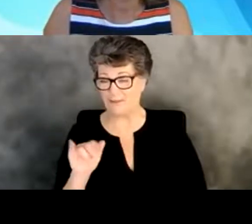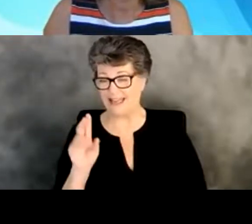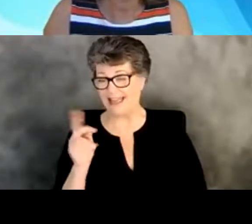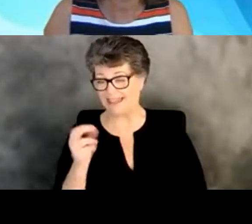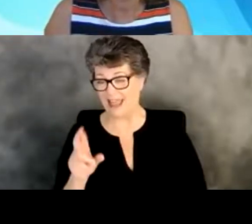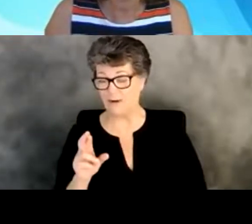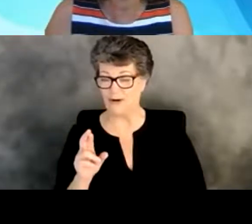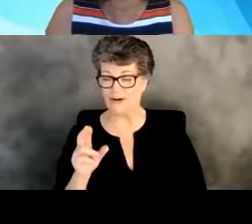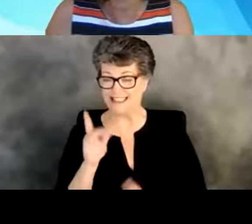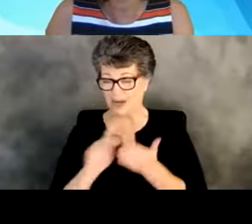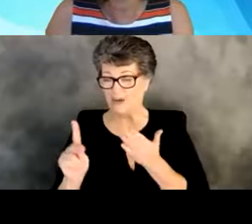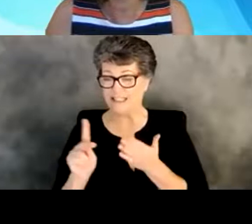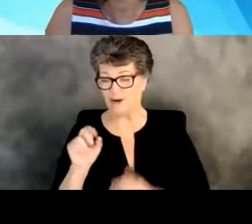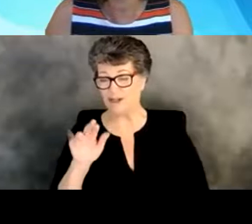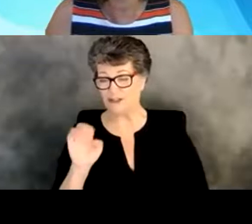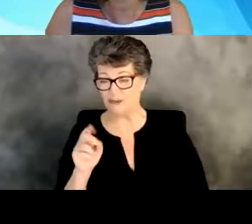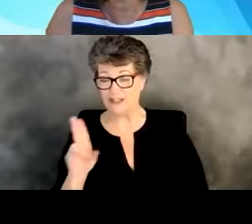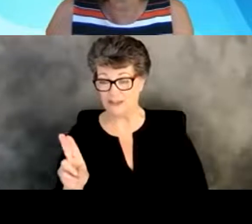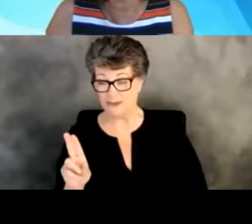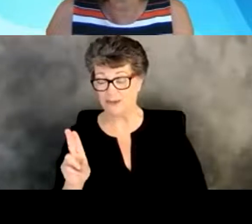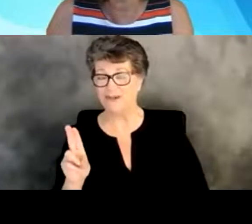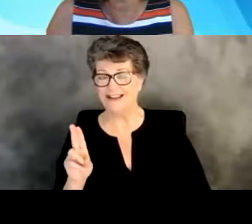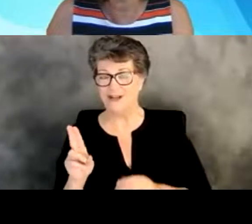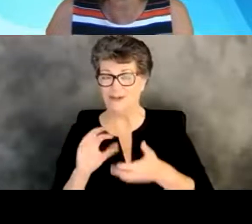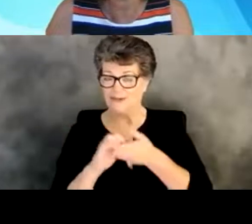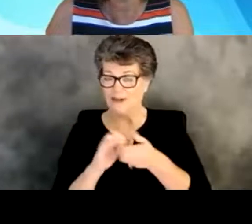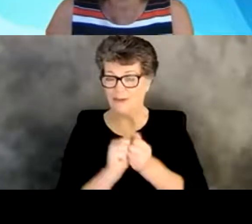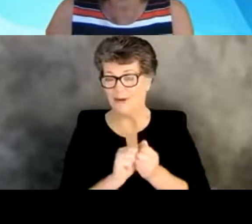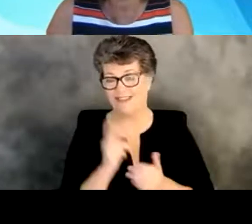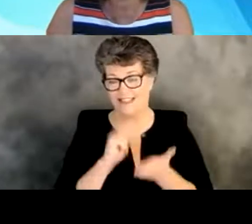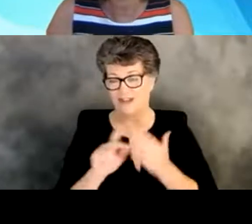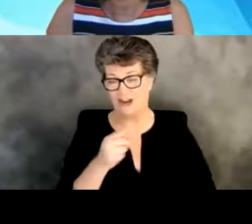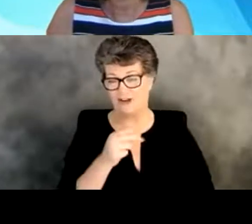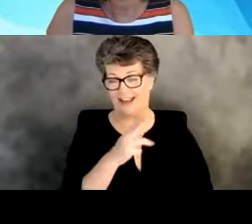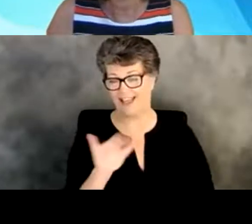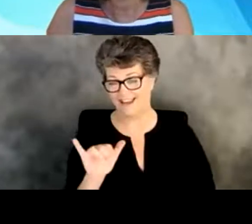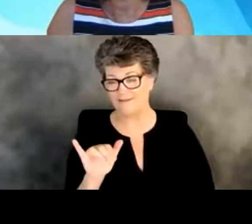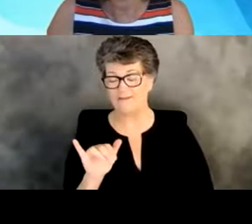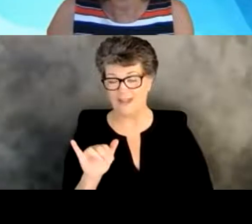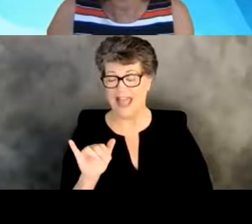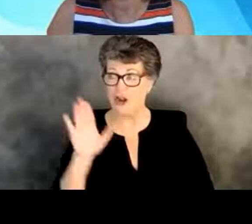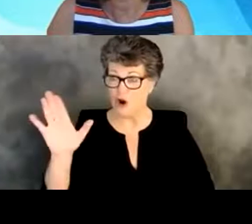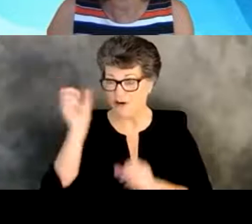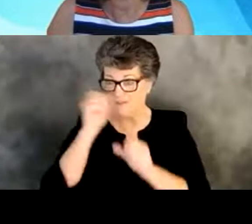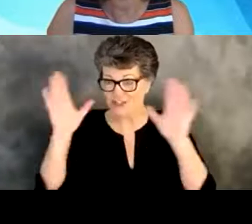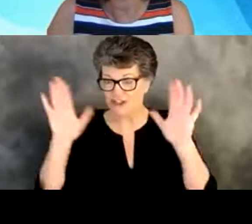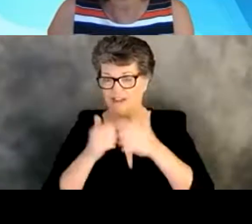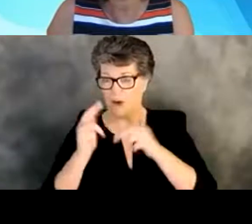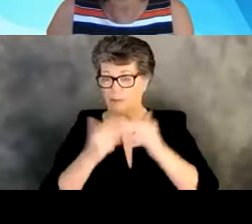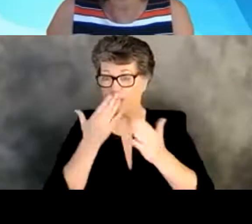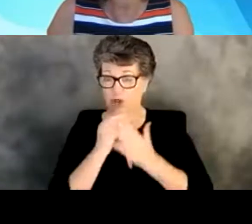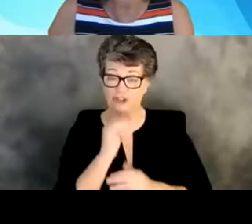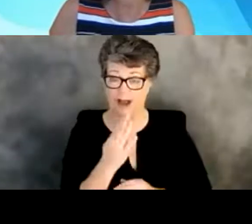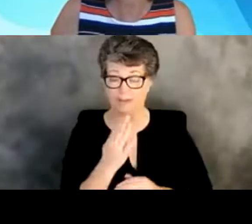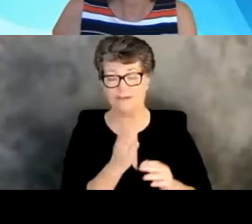Su to co-lead this with Secretary Galley. And we're really looking forward to implementing her vision of how we build that good jobs piece across